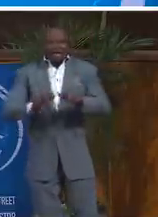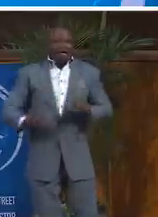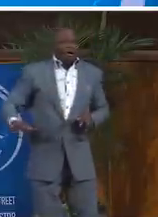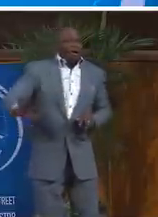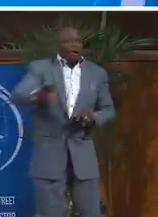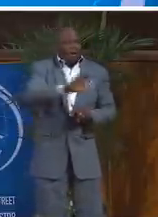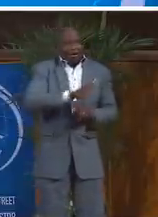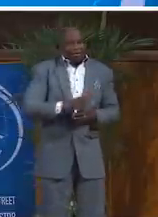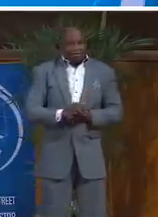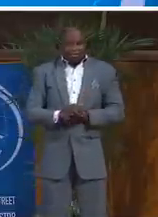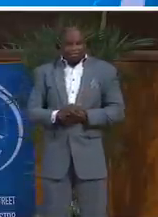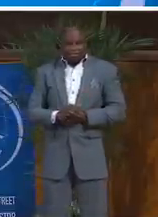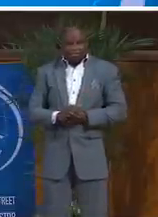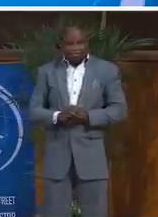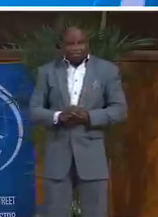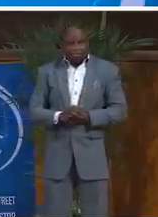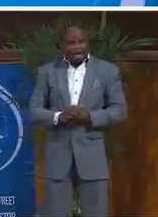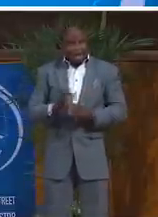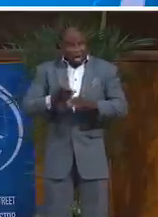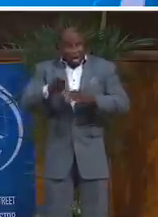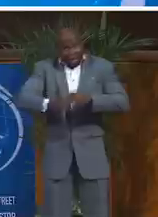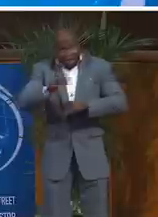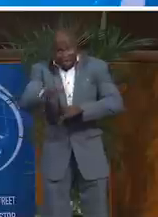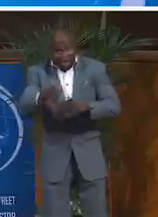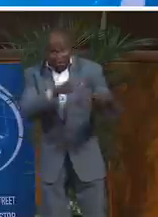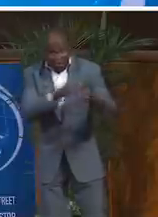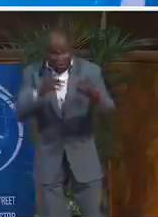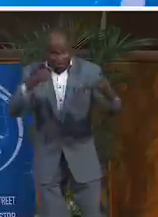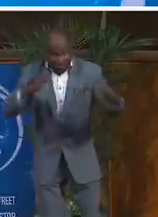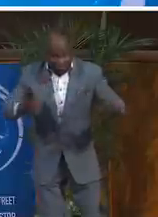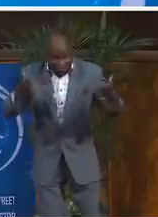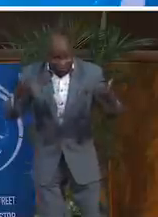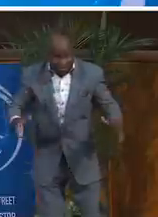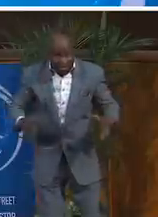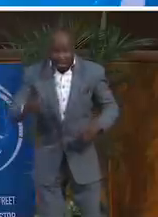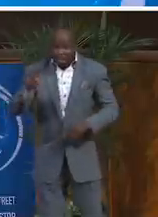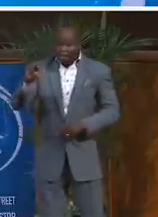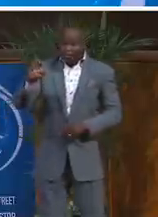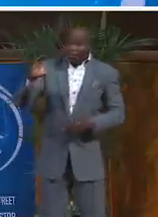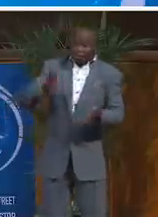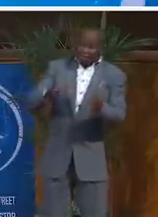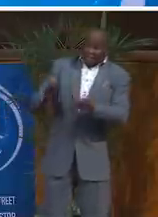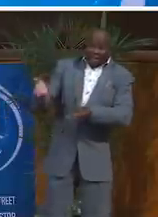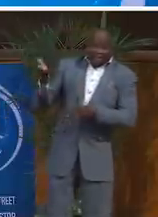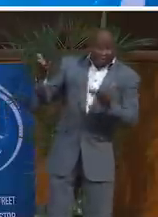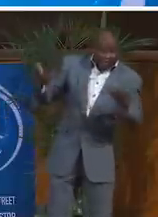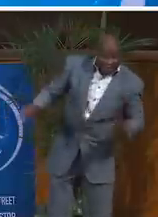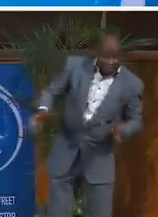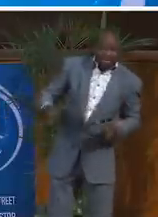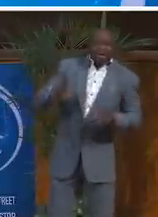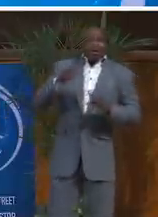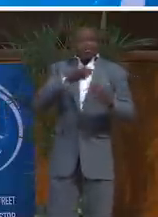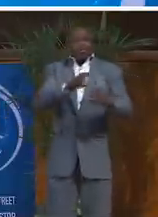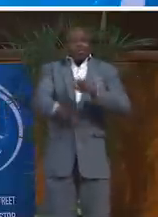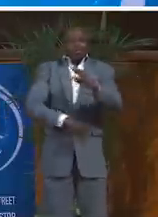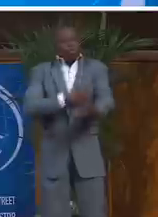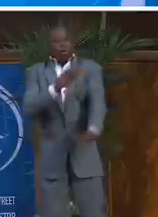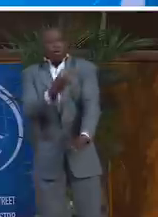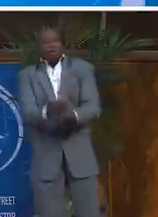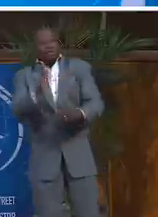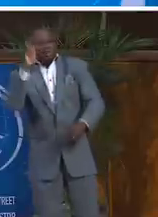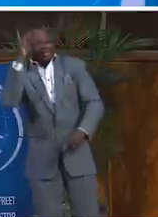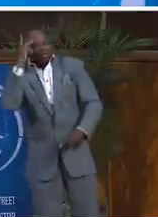cities. And after that war, after Nero's death, the world goes through